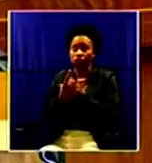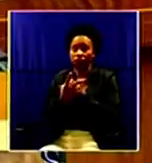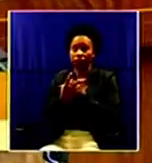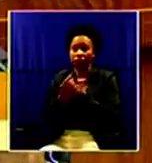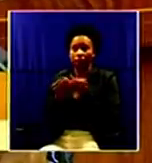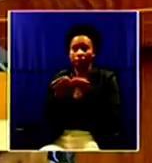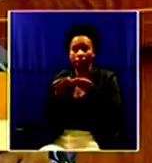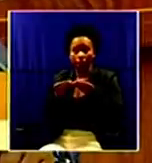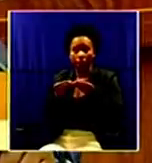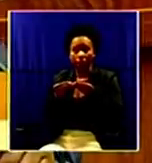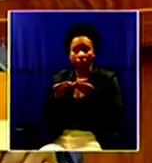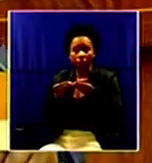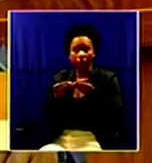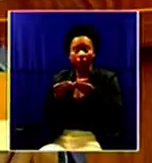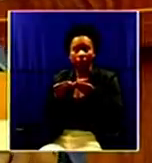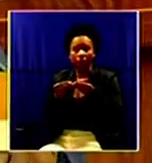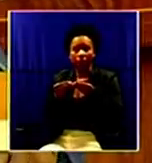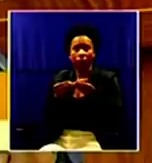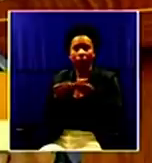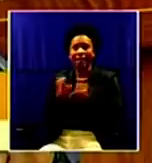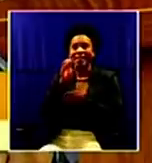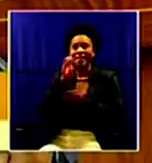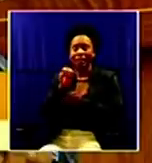spoke of the importance of zero-based budgeting.